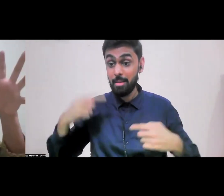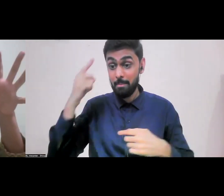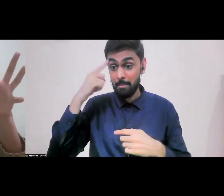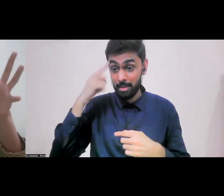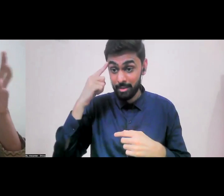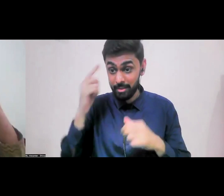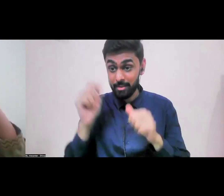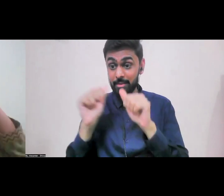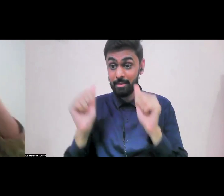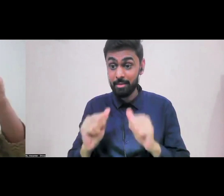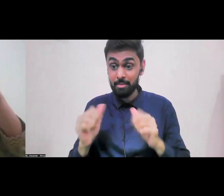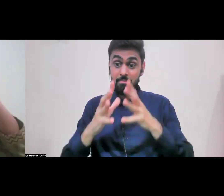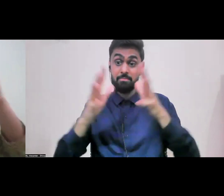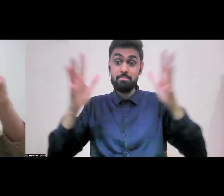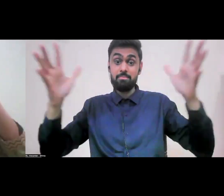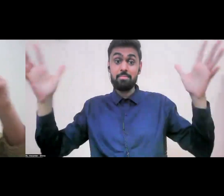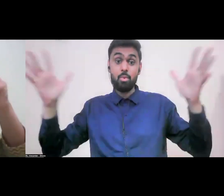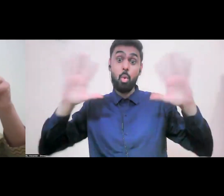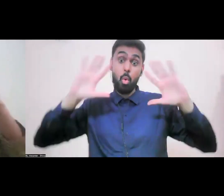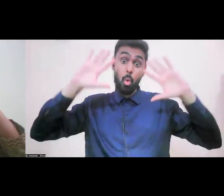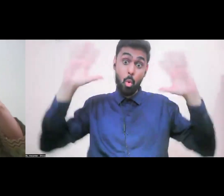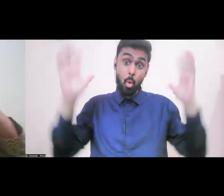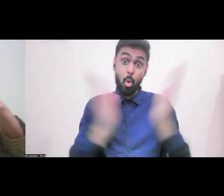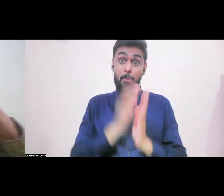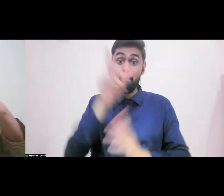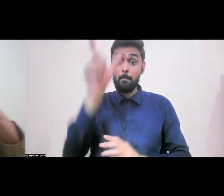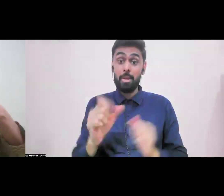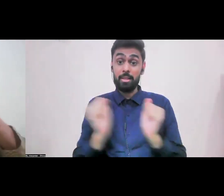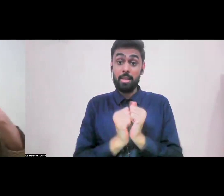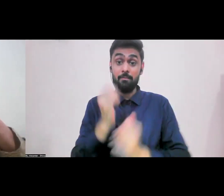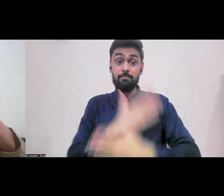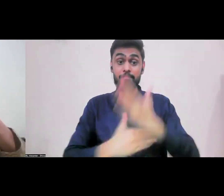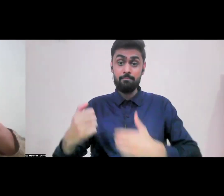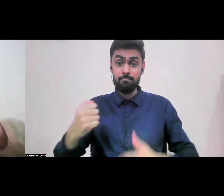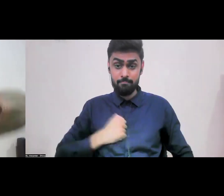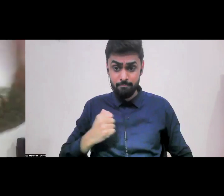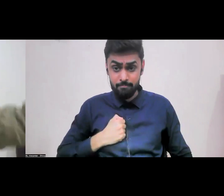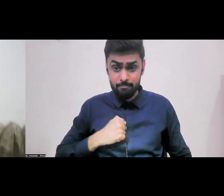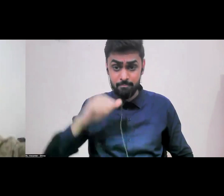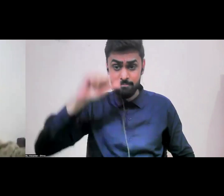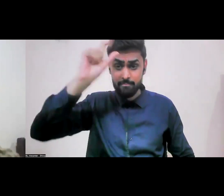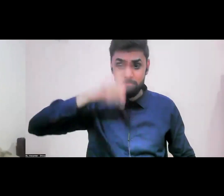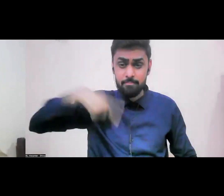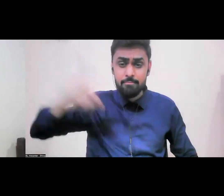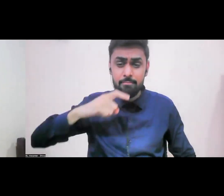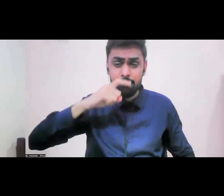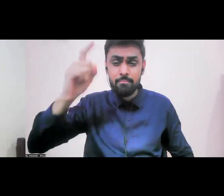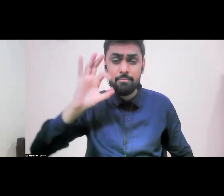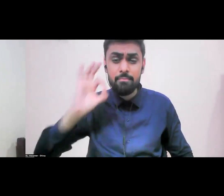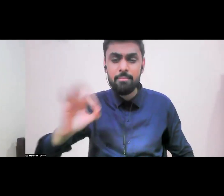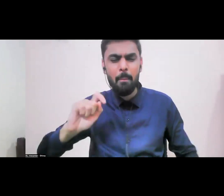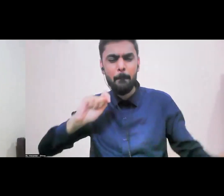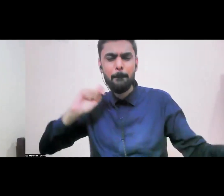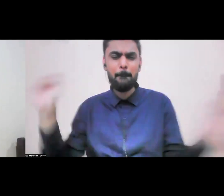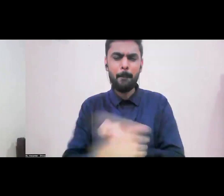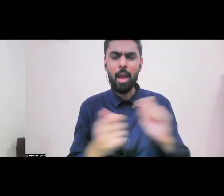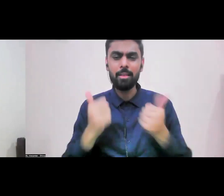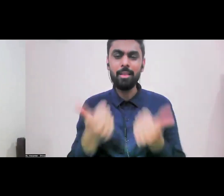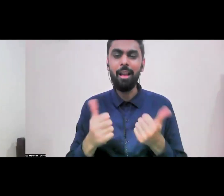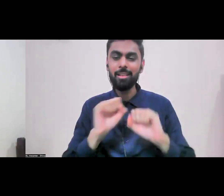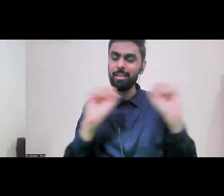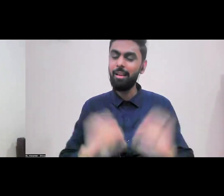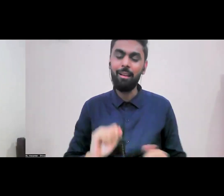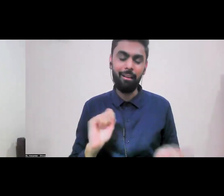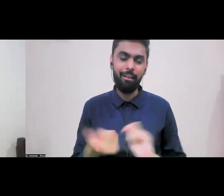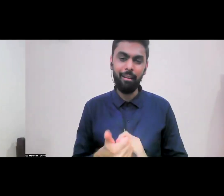At scale, when every person with disability knows that they are important to the country, we'll change the damn mental model. Prasad, thank